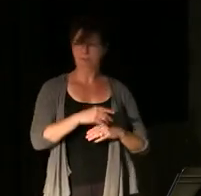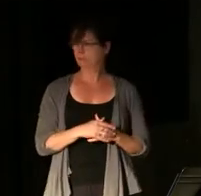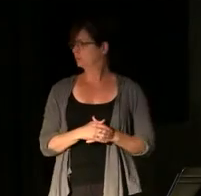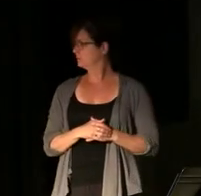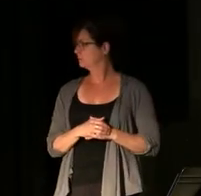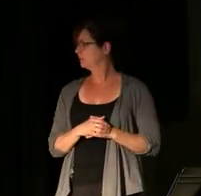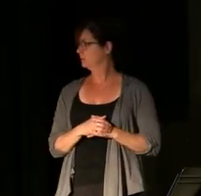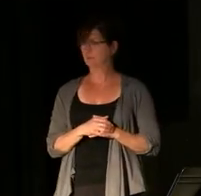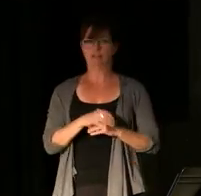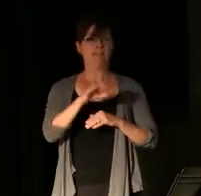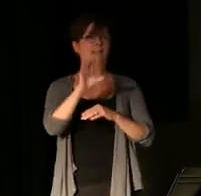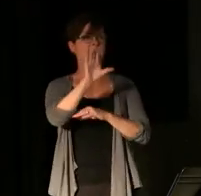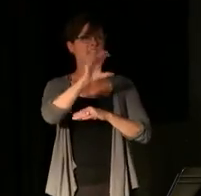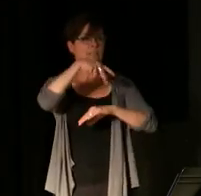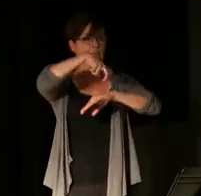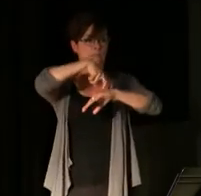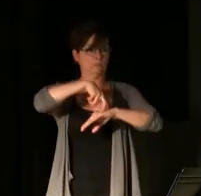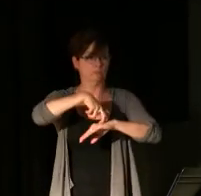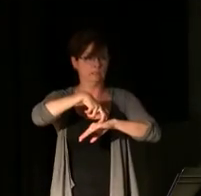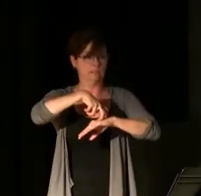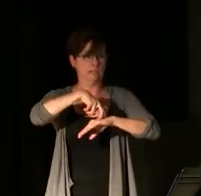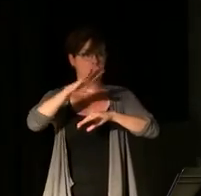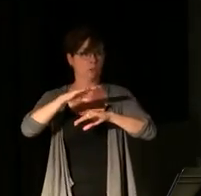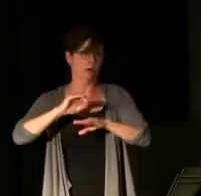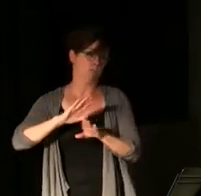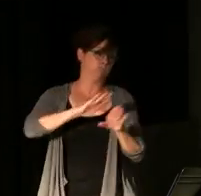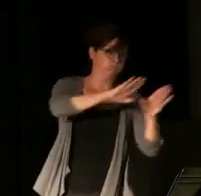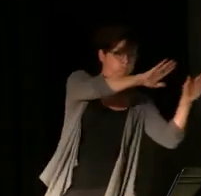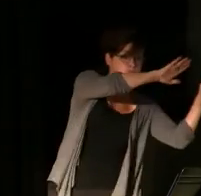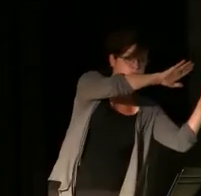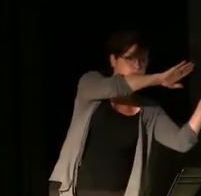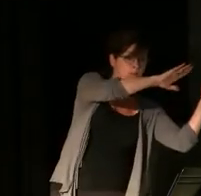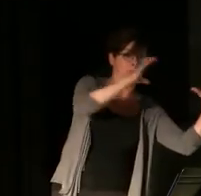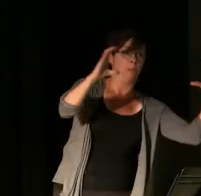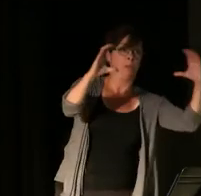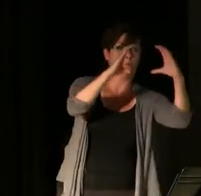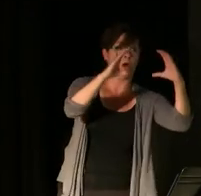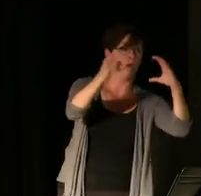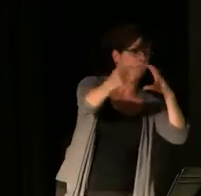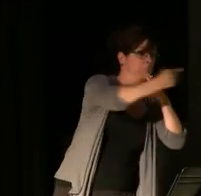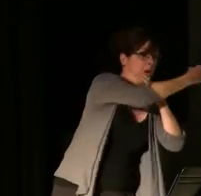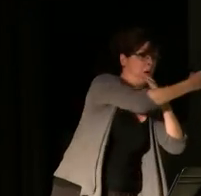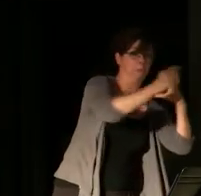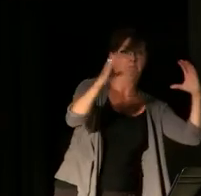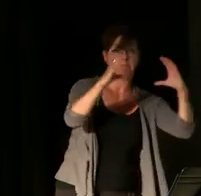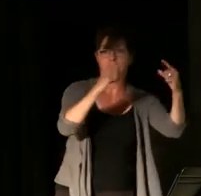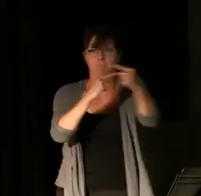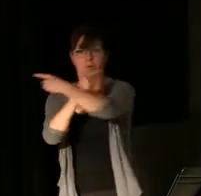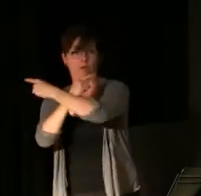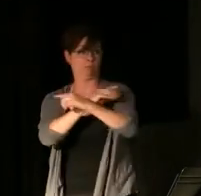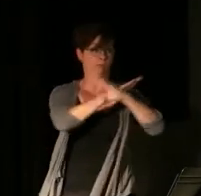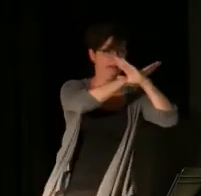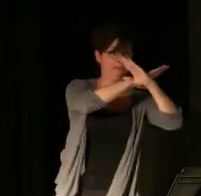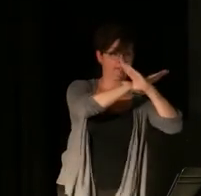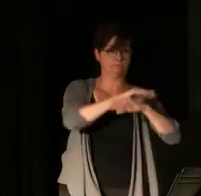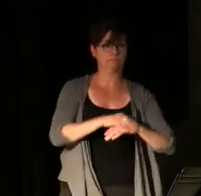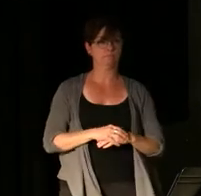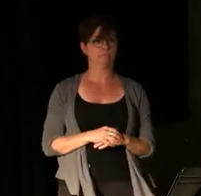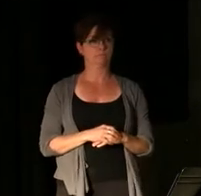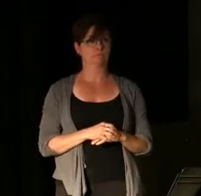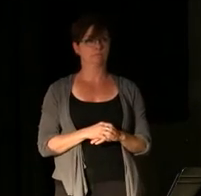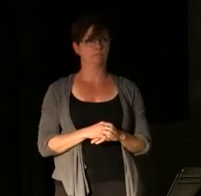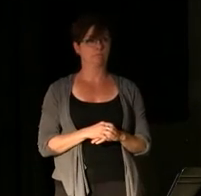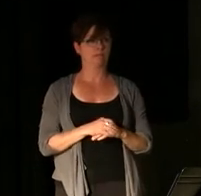The center squats, and you'll jump to your side to keep the ball from not passing you. The